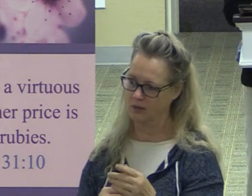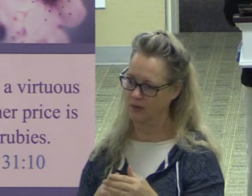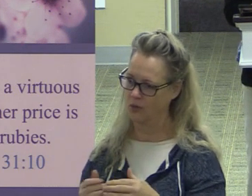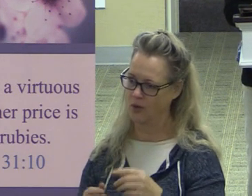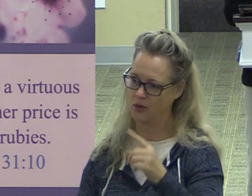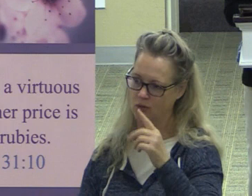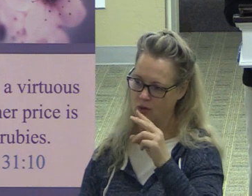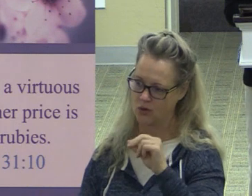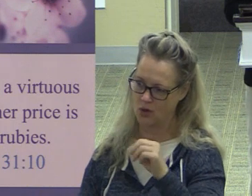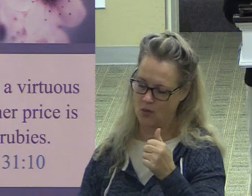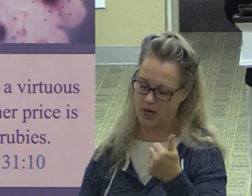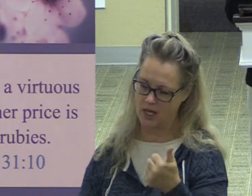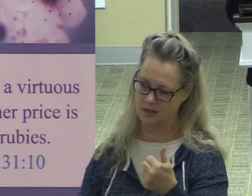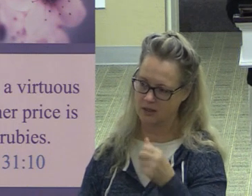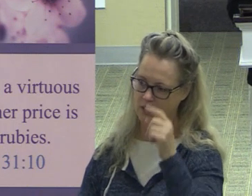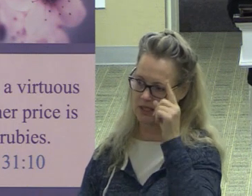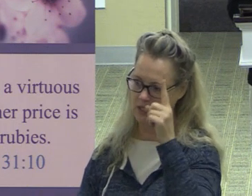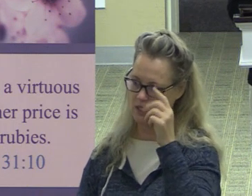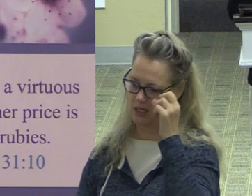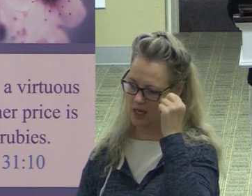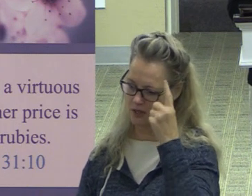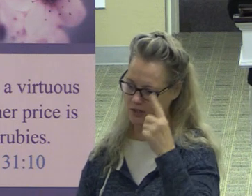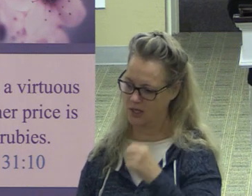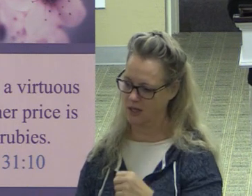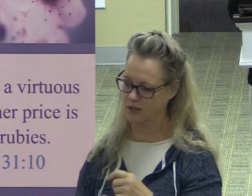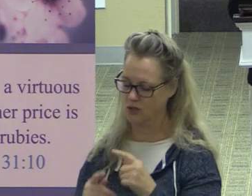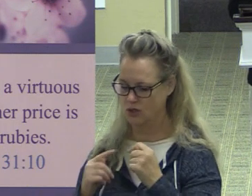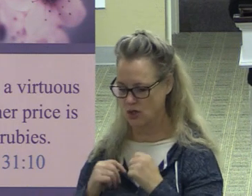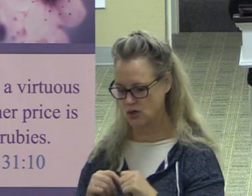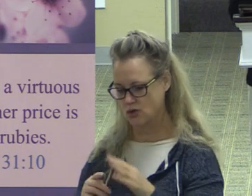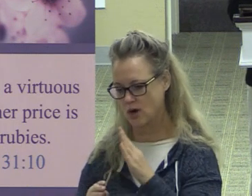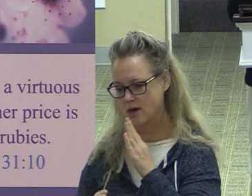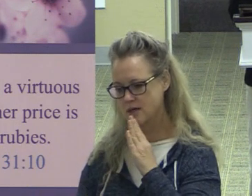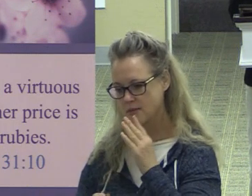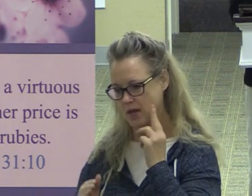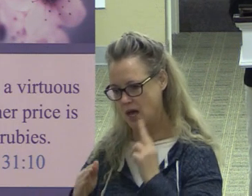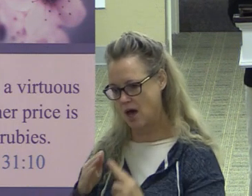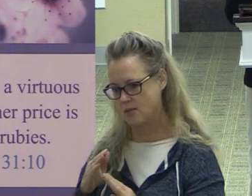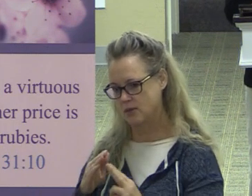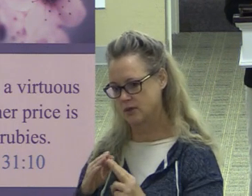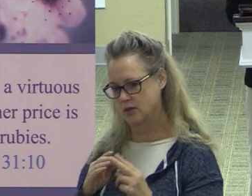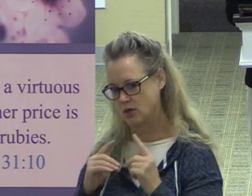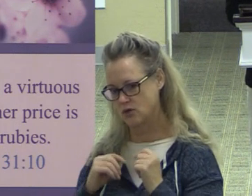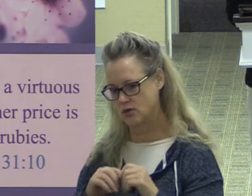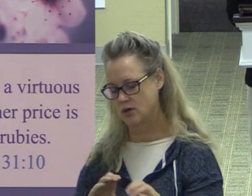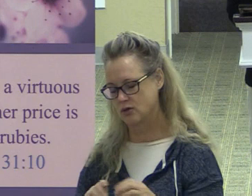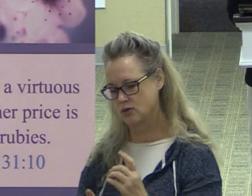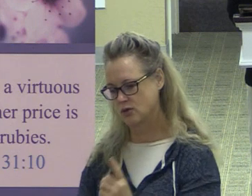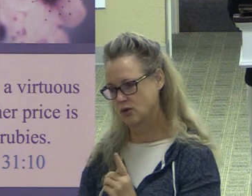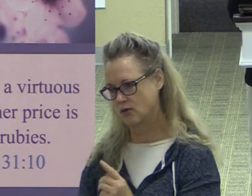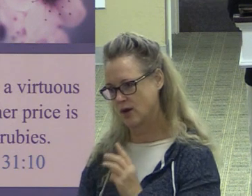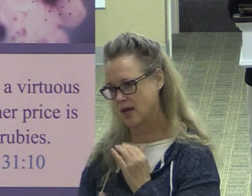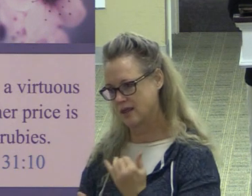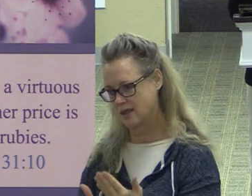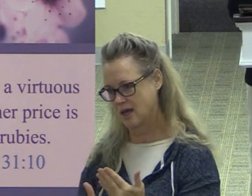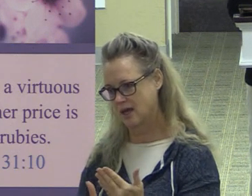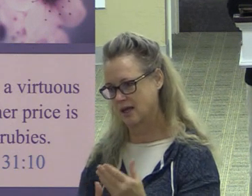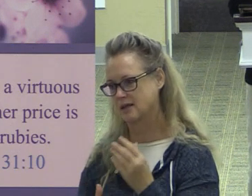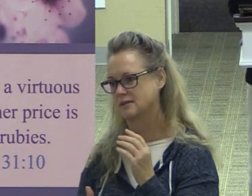He understands, and you're just trying to be humble and do the right thing. That's what you want to do.